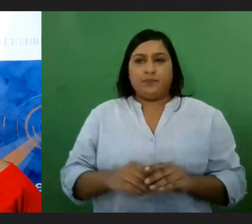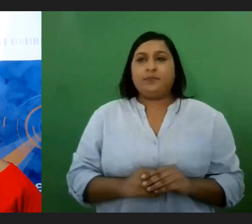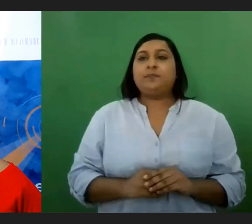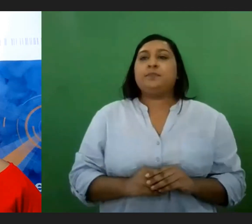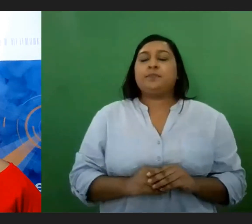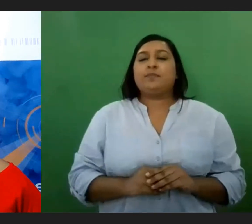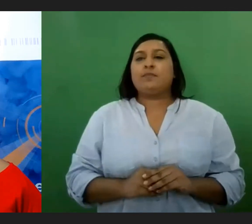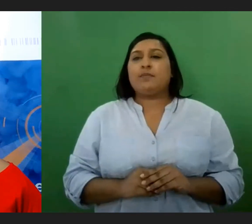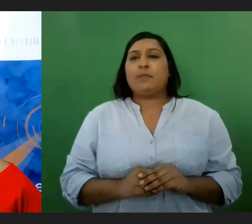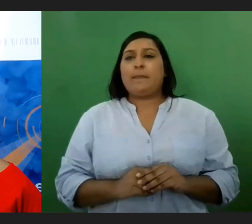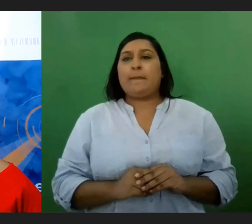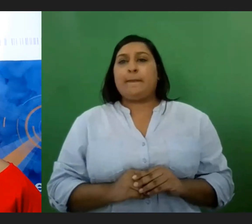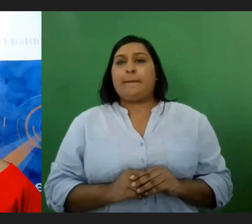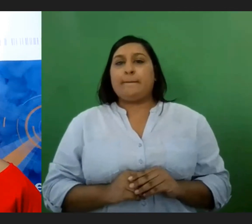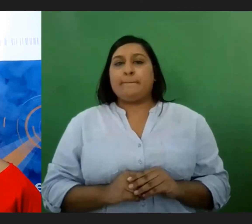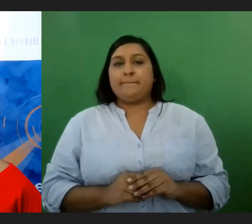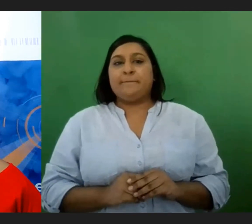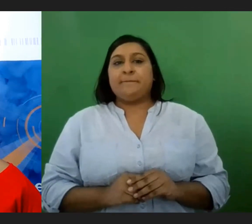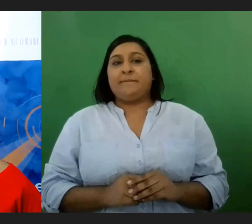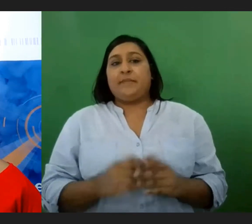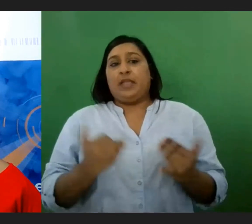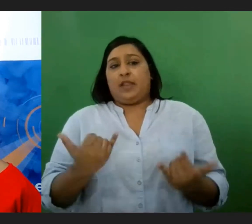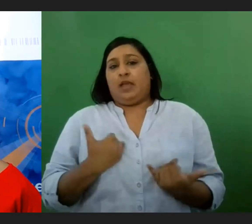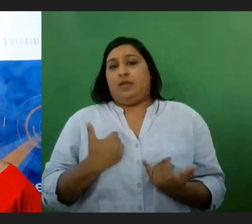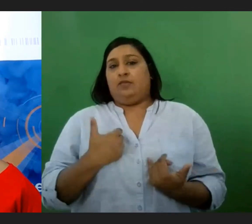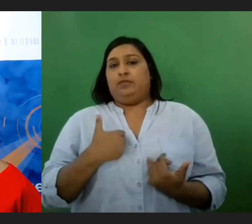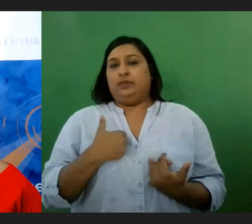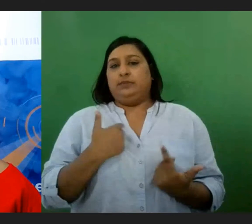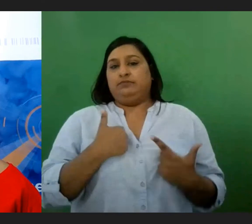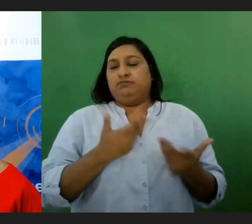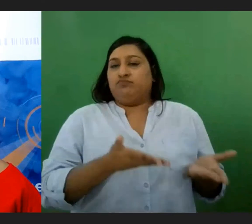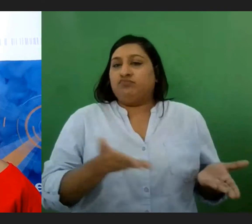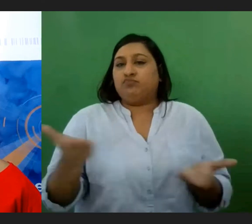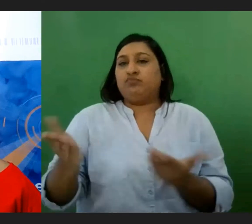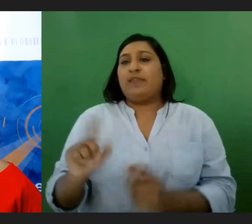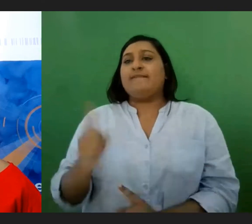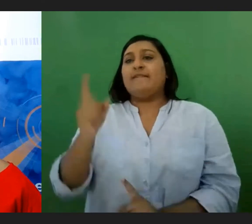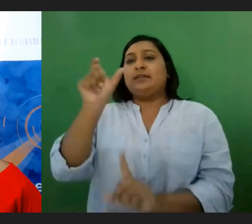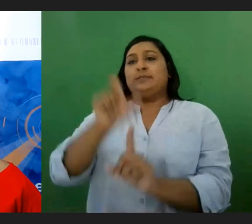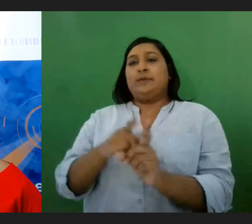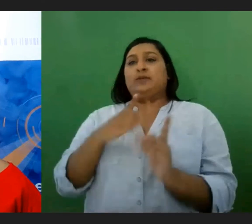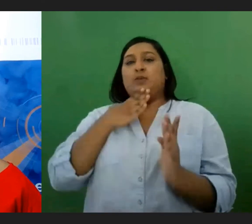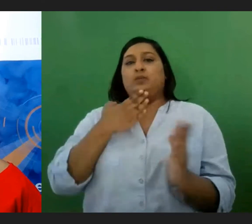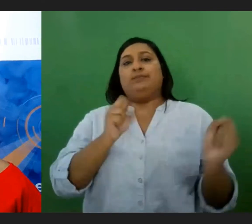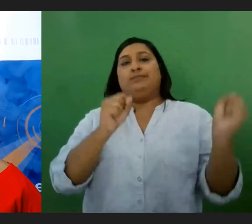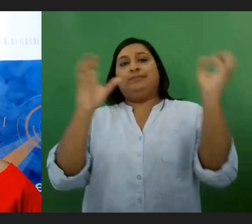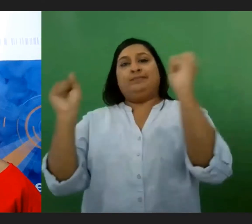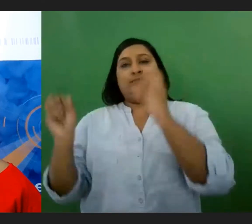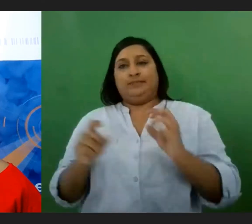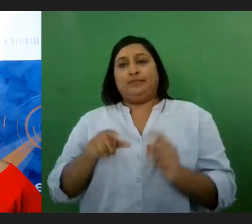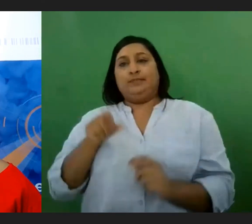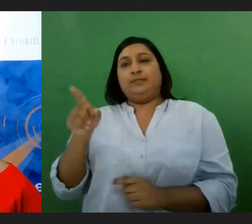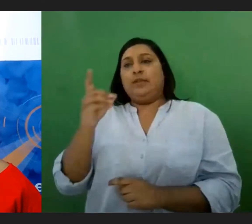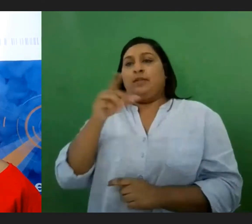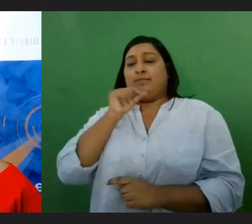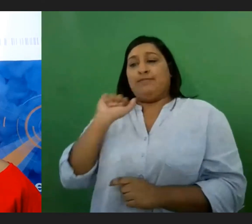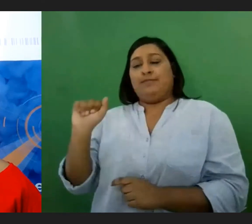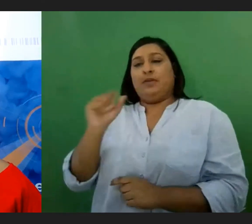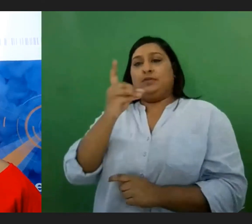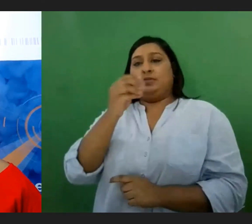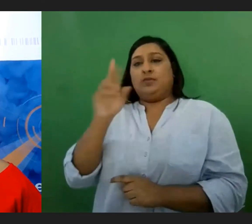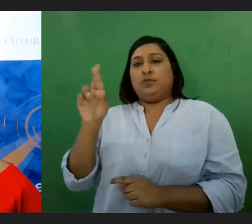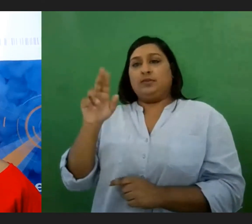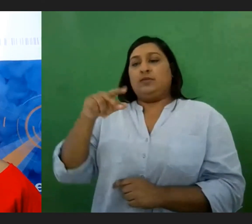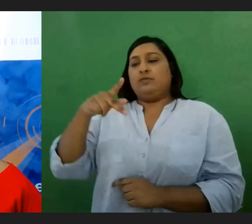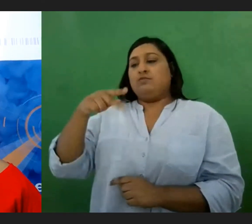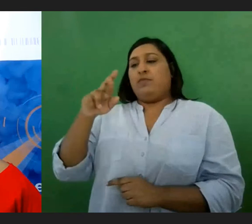I will lead us over to our first speaker right now, who is Dr. Pravina Sukhrajeni,